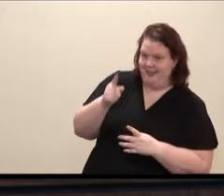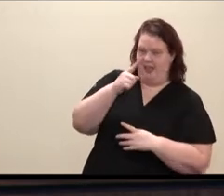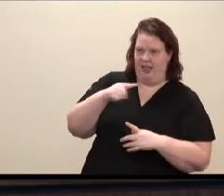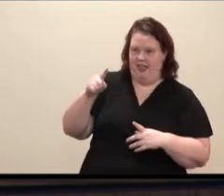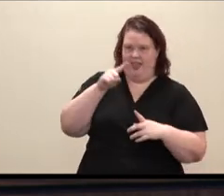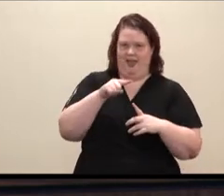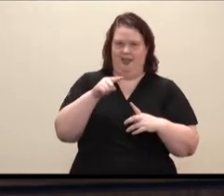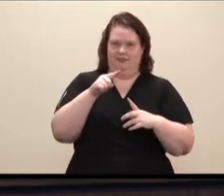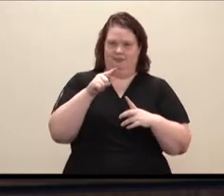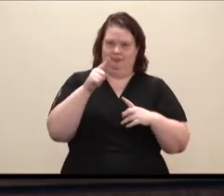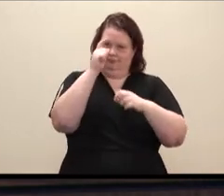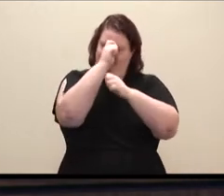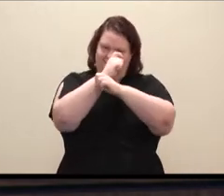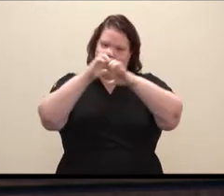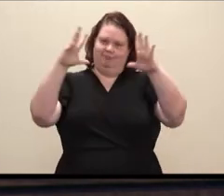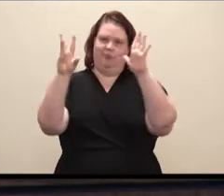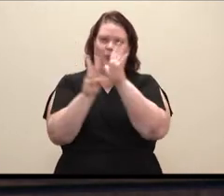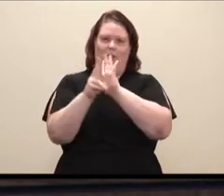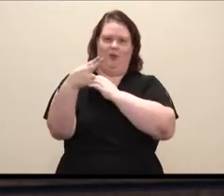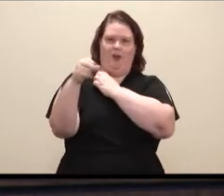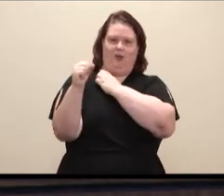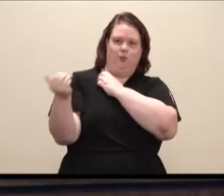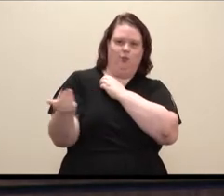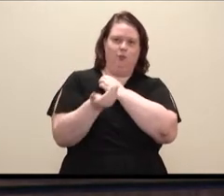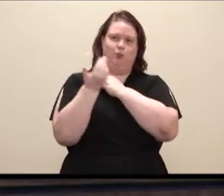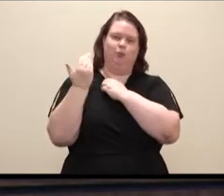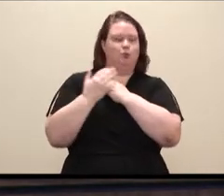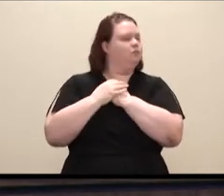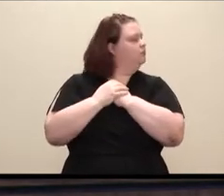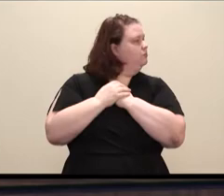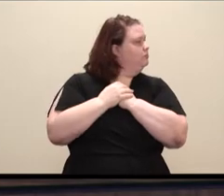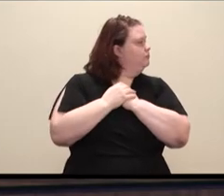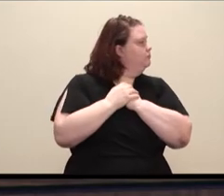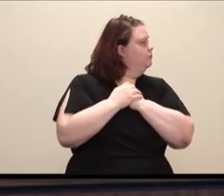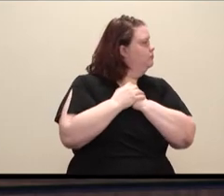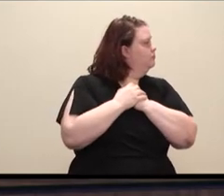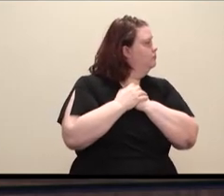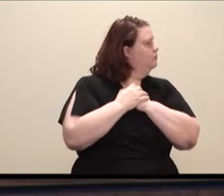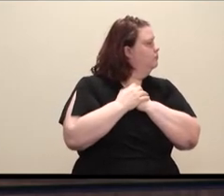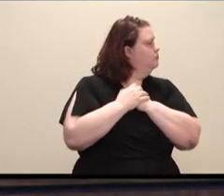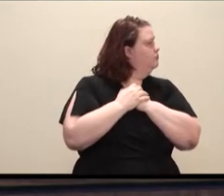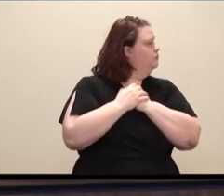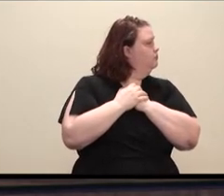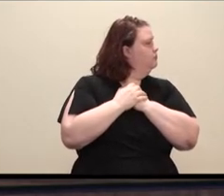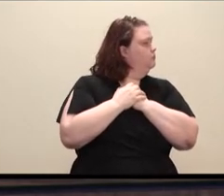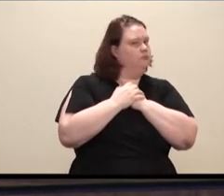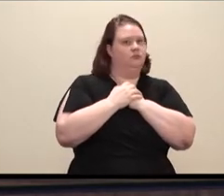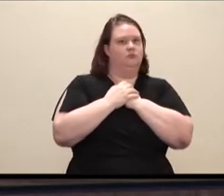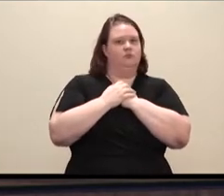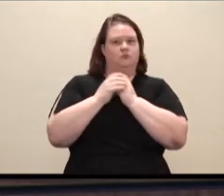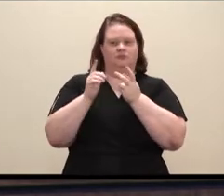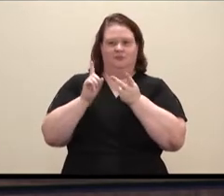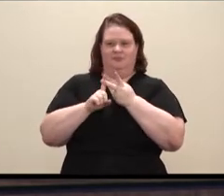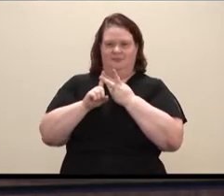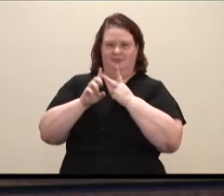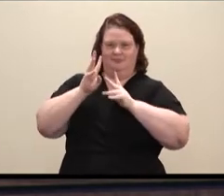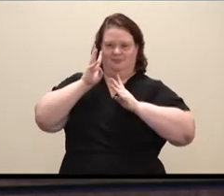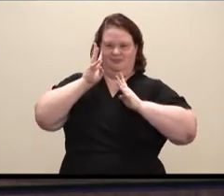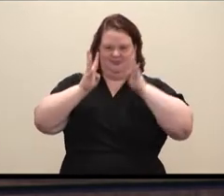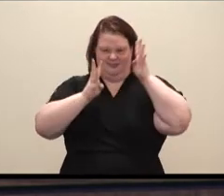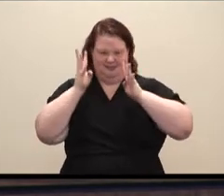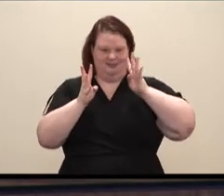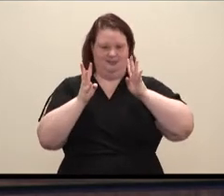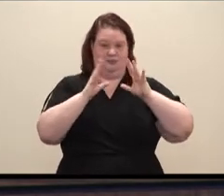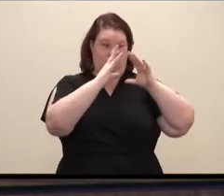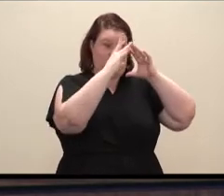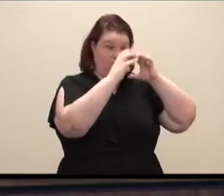kind of a new Waco High. And I think that element of innovation, of kind of having a blank